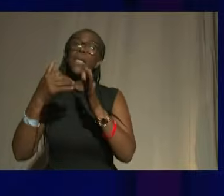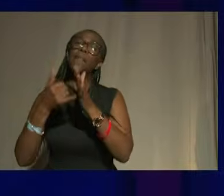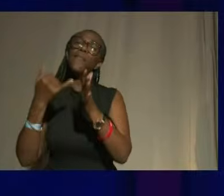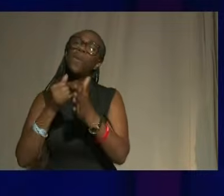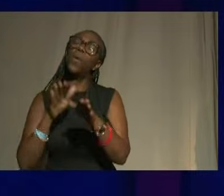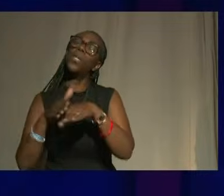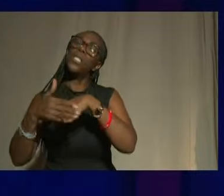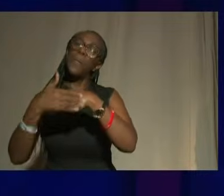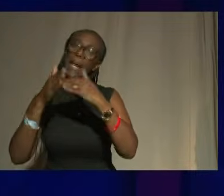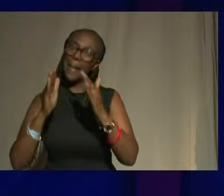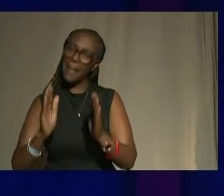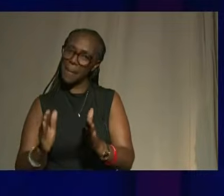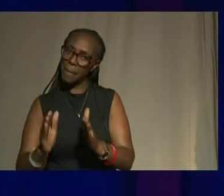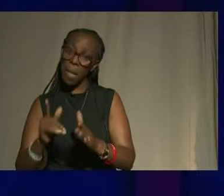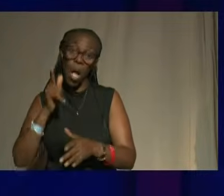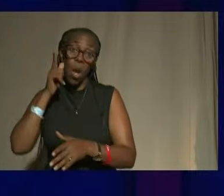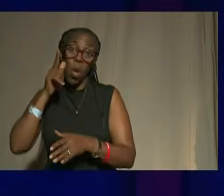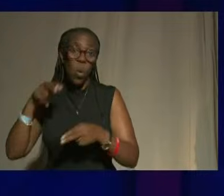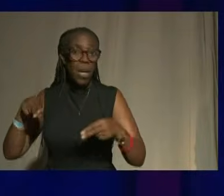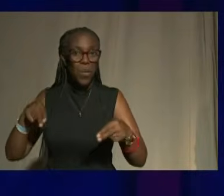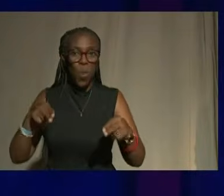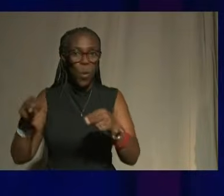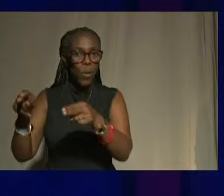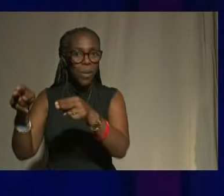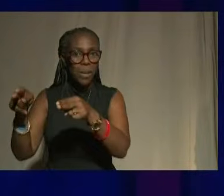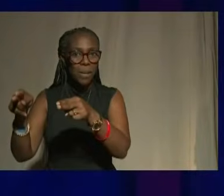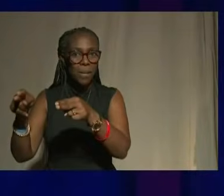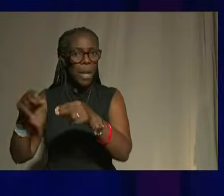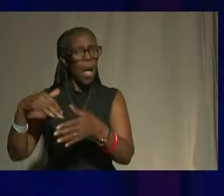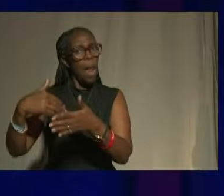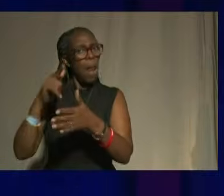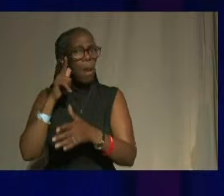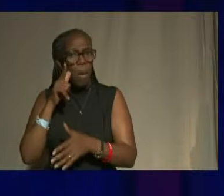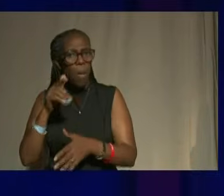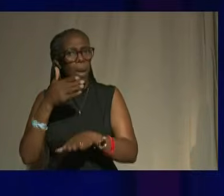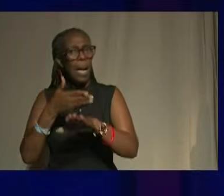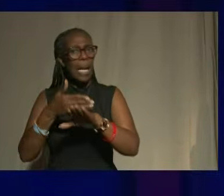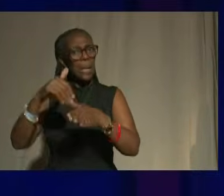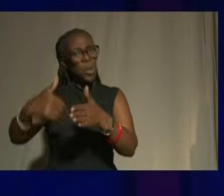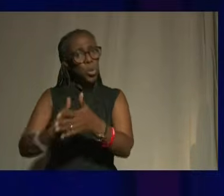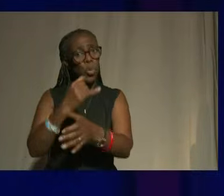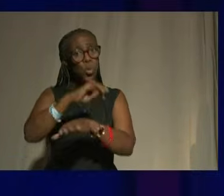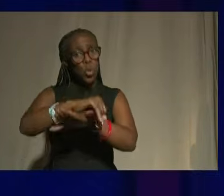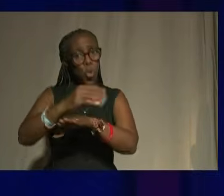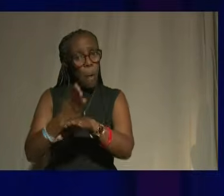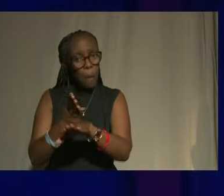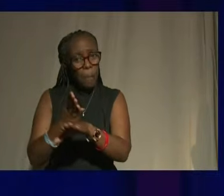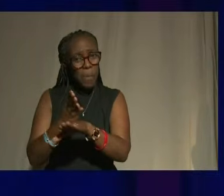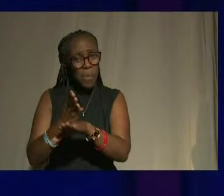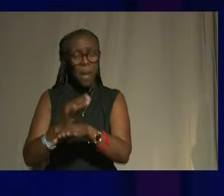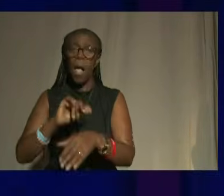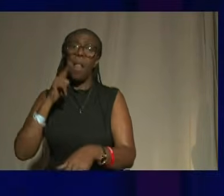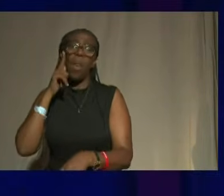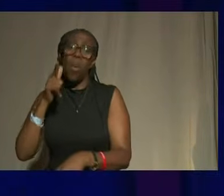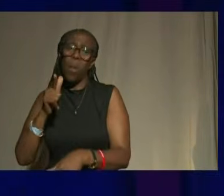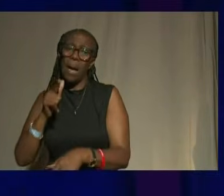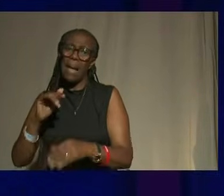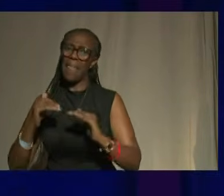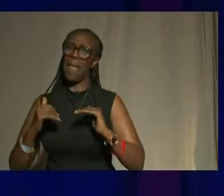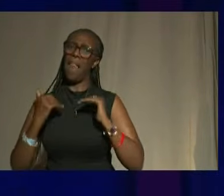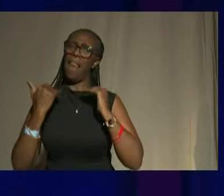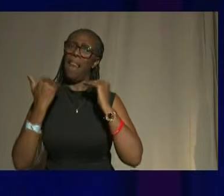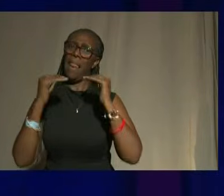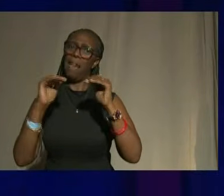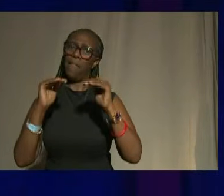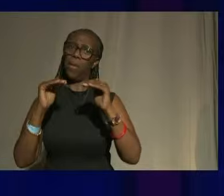roads, look at new jobs created, look at the level of inflation, look